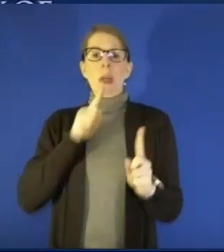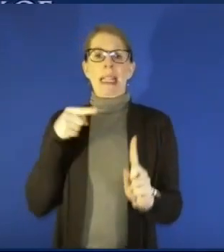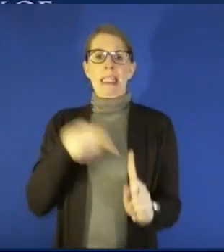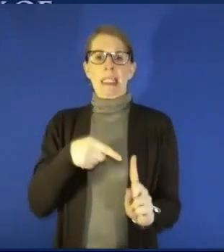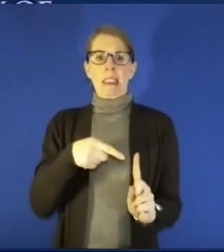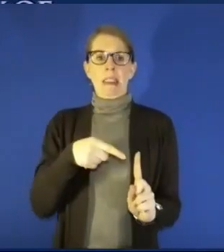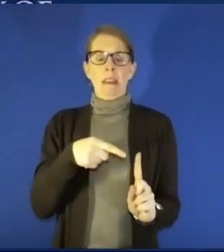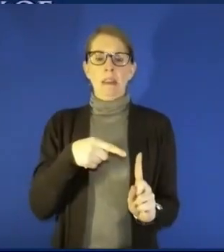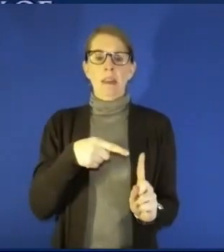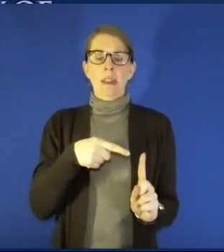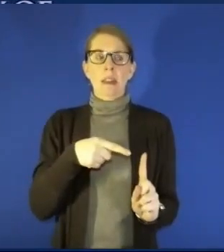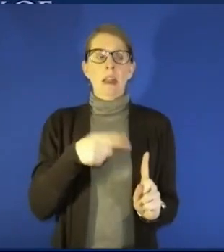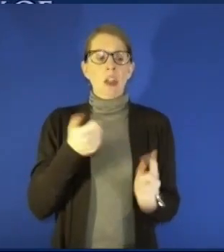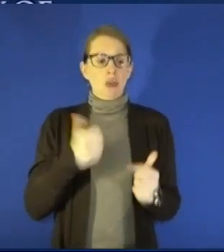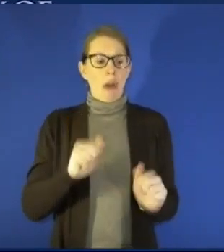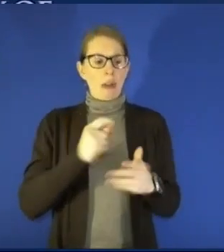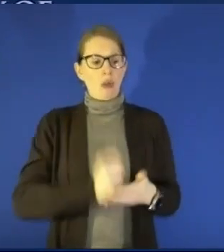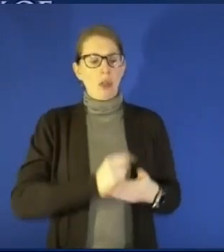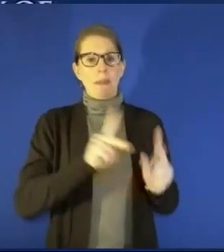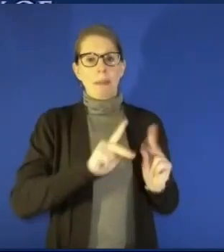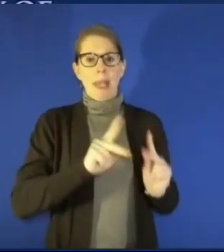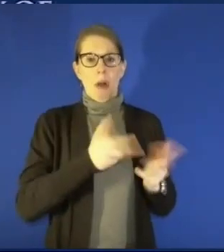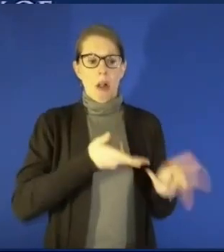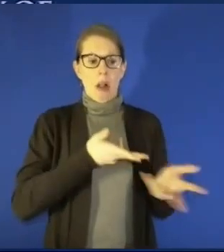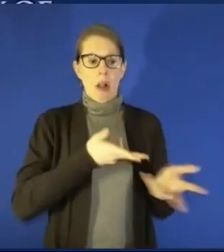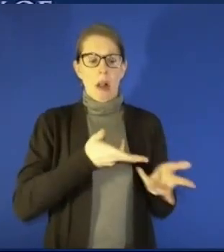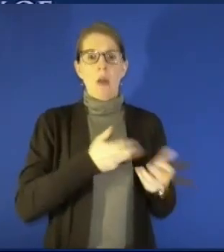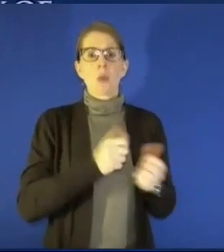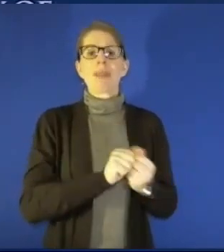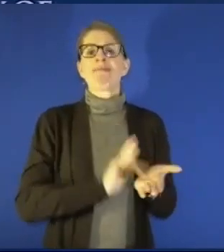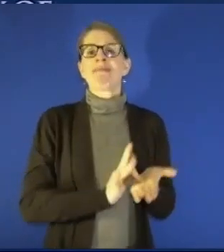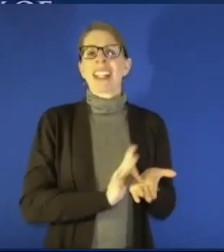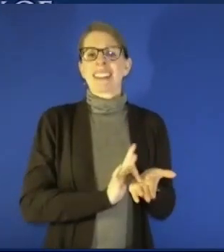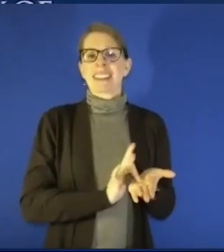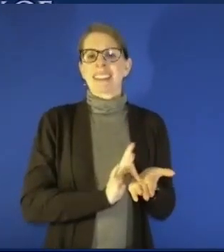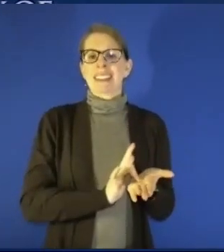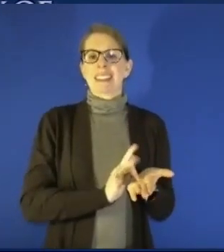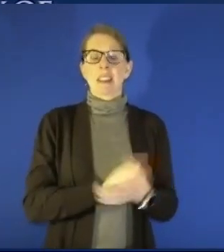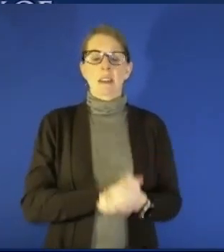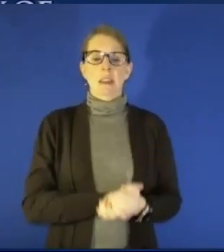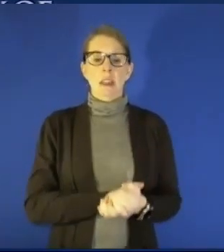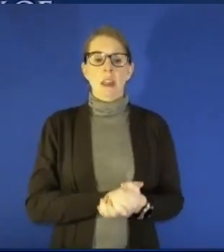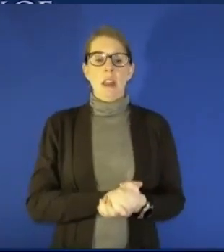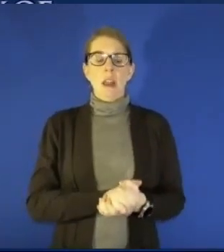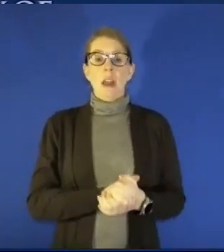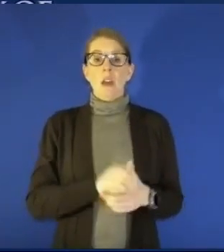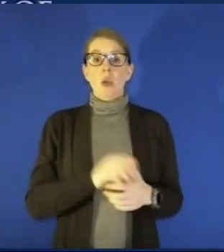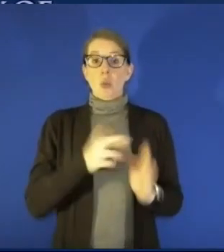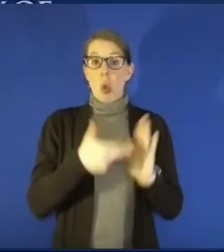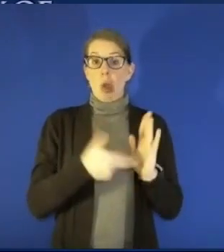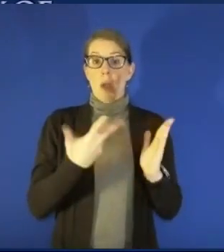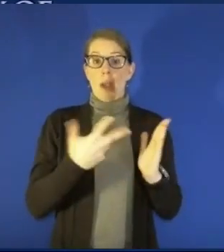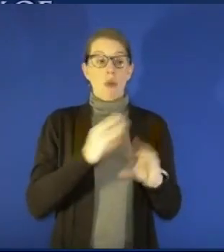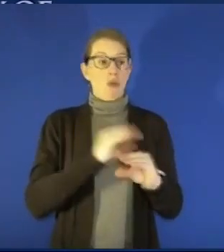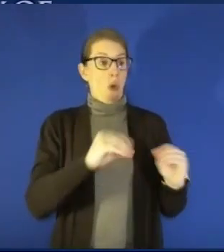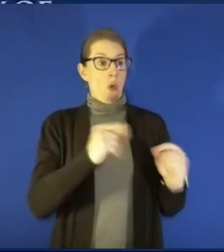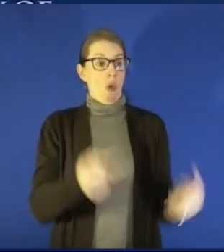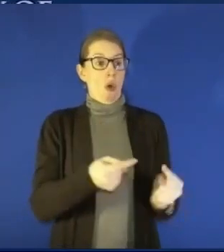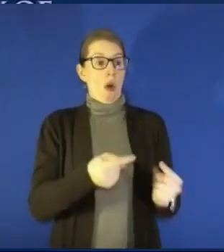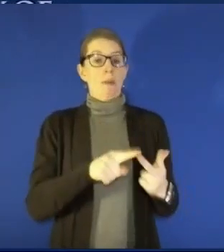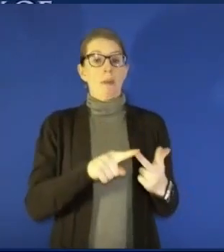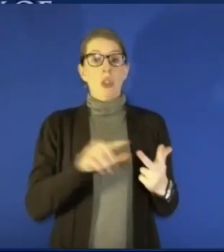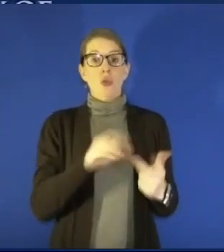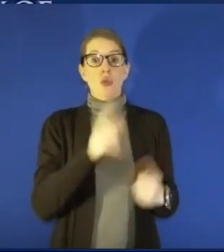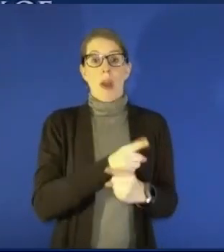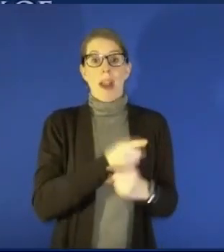you're trying to treat people in medicine, you want to do no harm, you want to do the right thing, and you want to save the